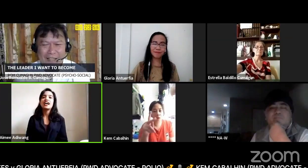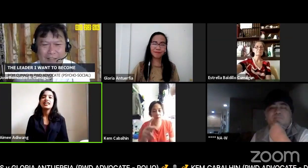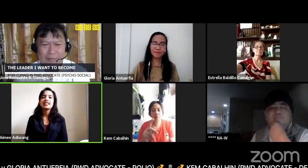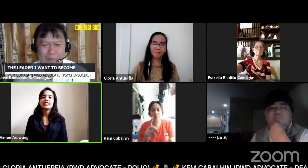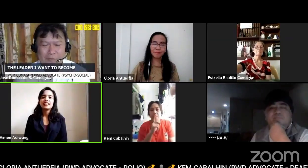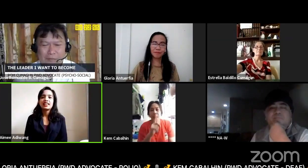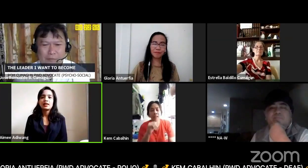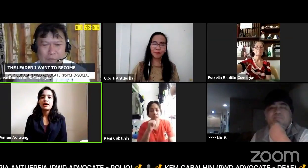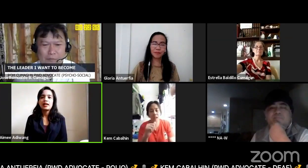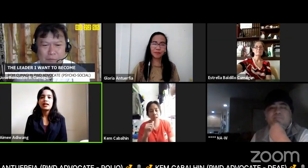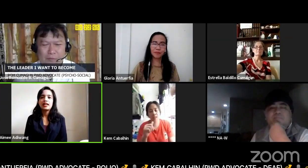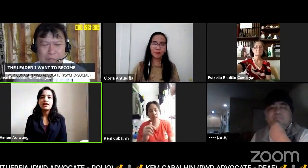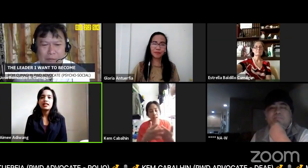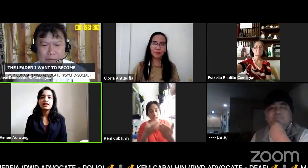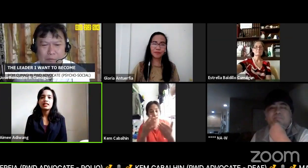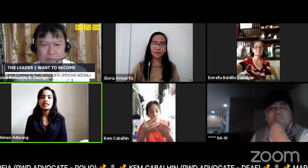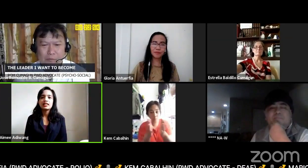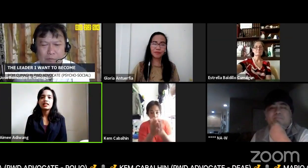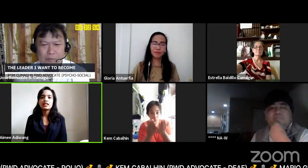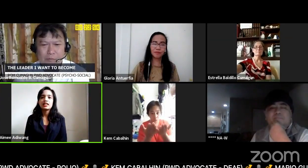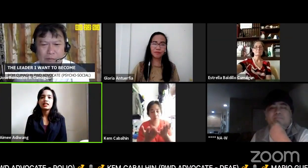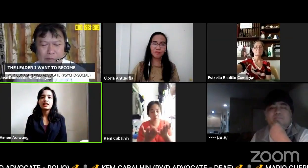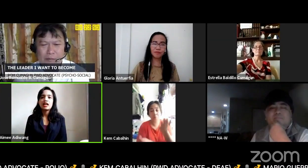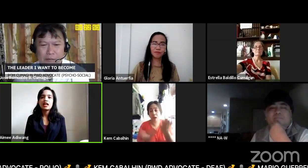Okay, uh,